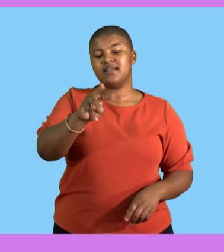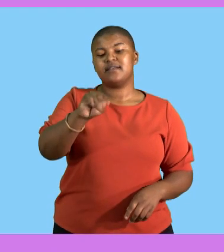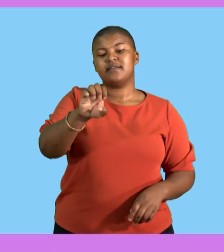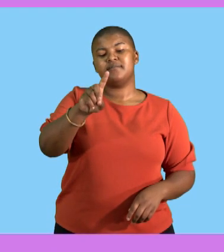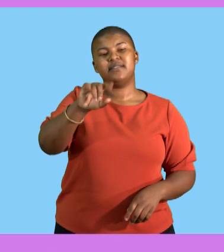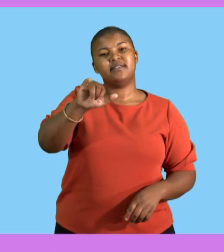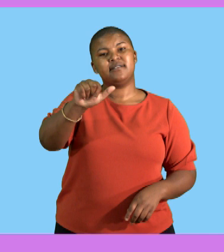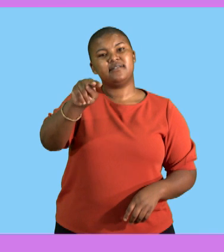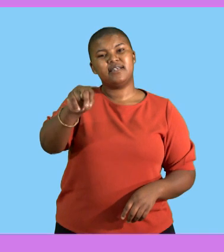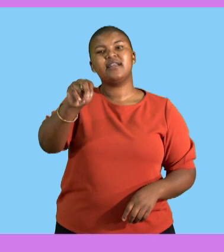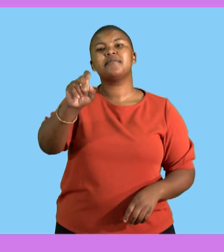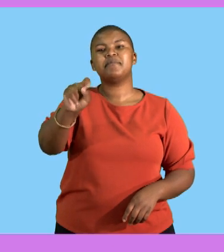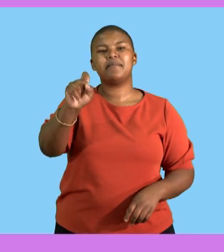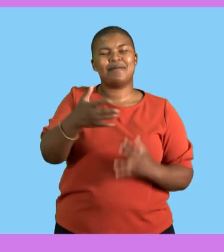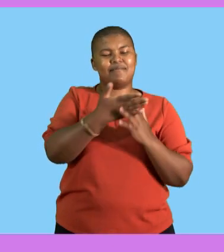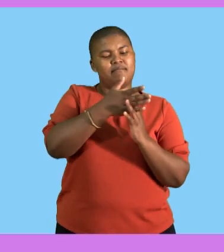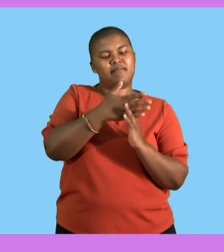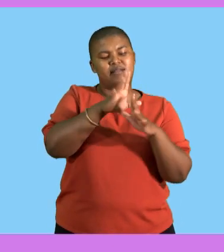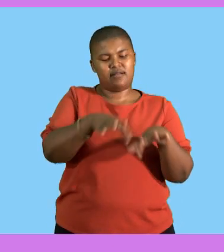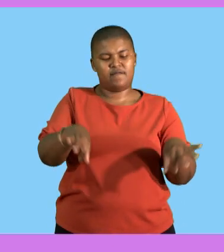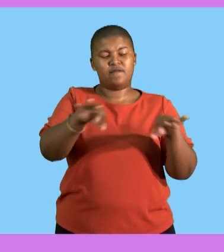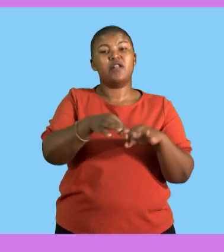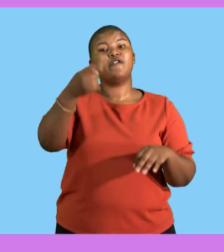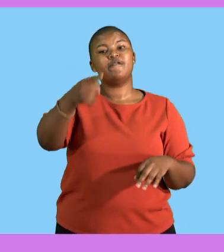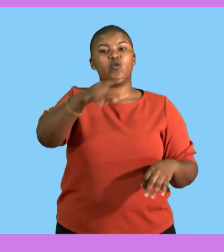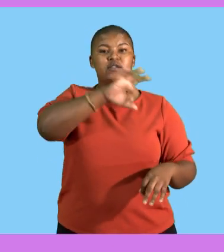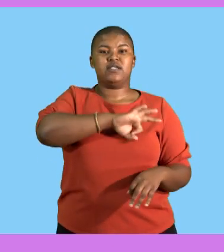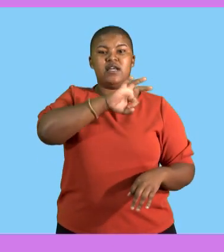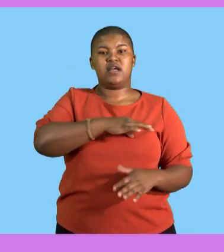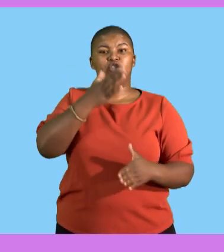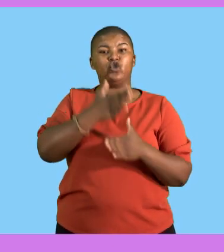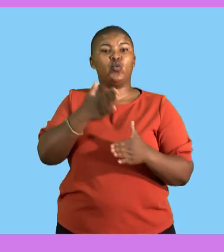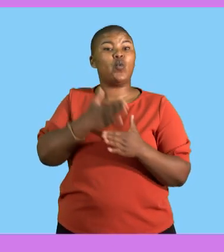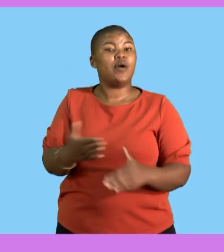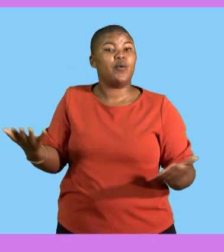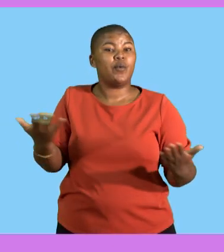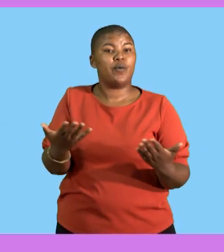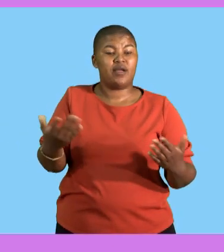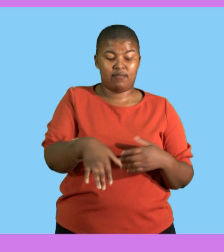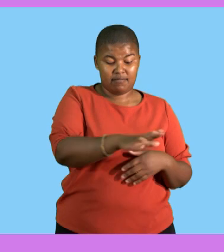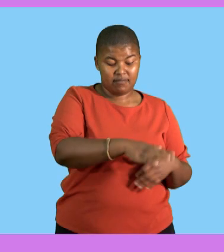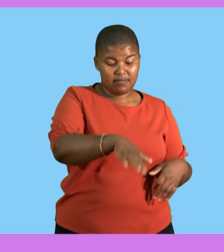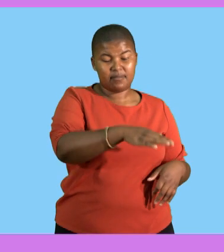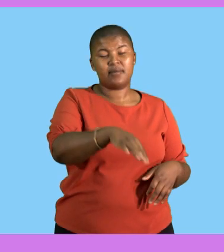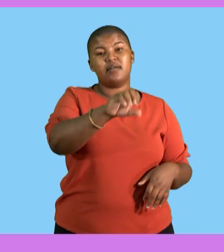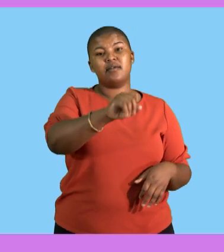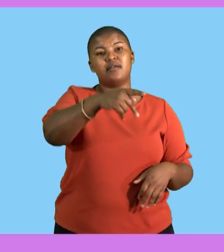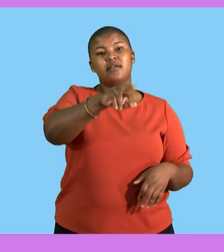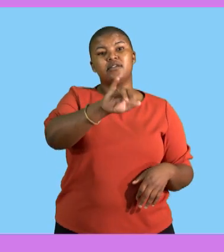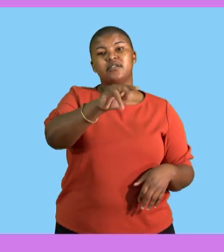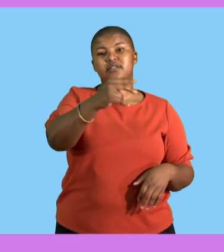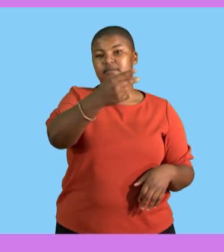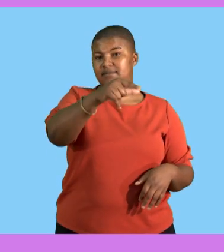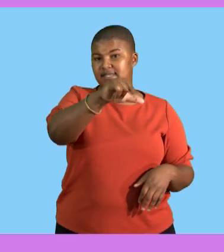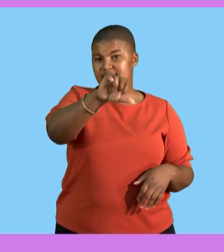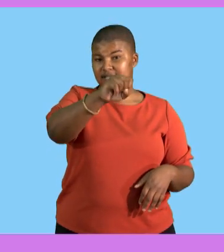median, meaning it's the middle value of the salaries of Springs Working Station.